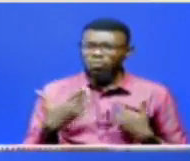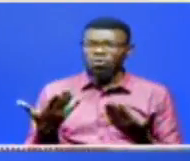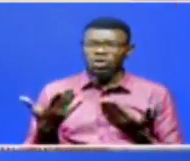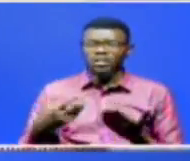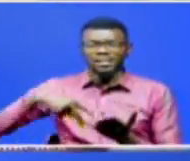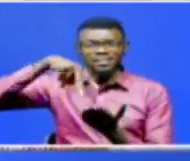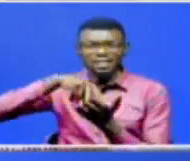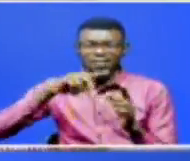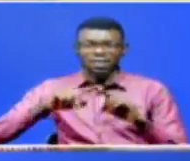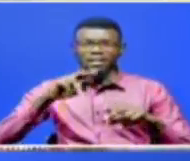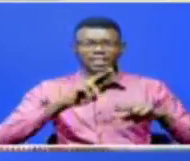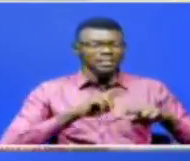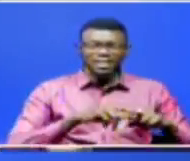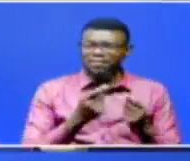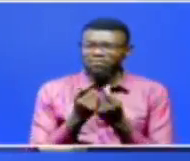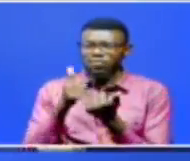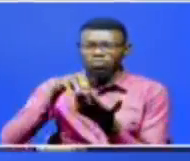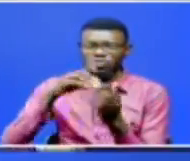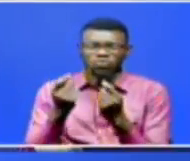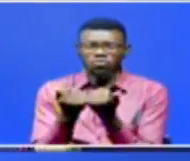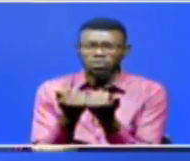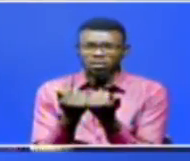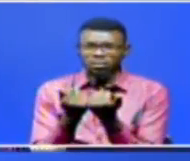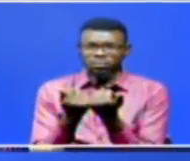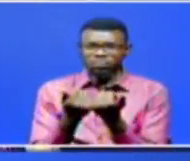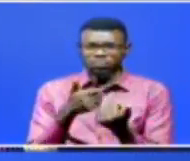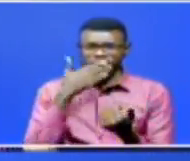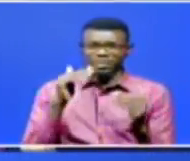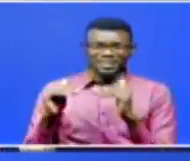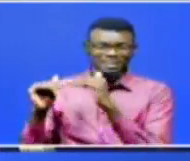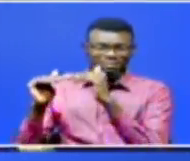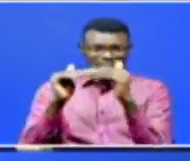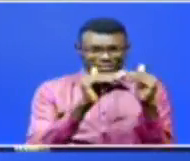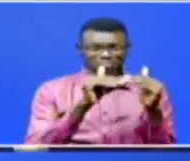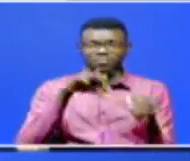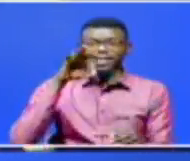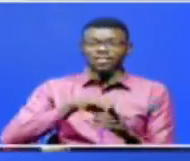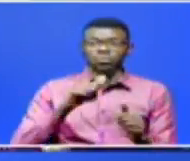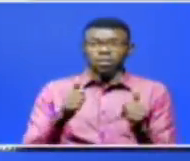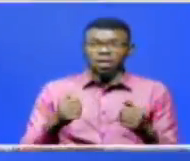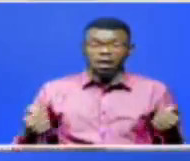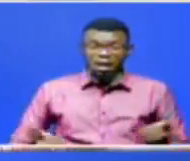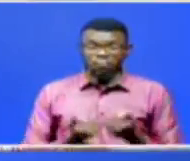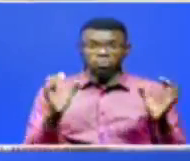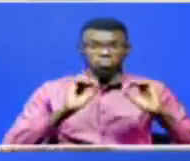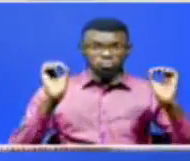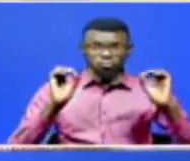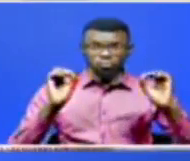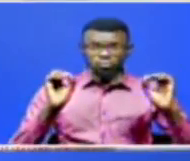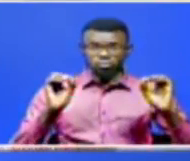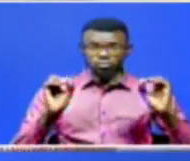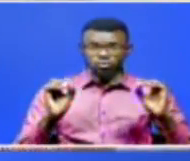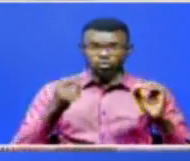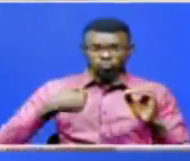have a fair playground for us all the elections. If not that, we